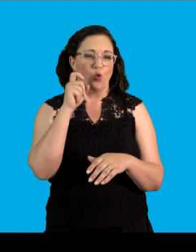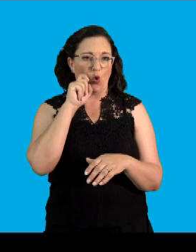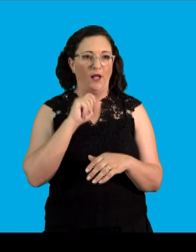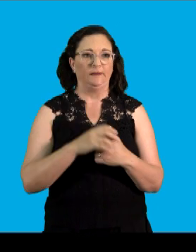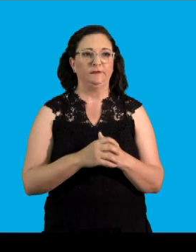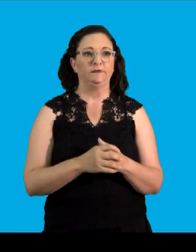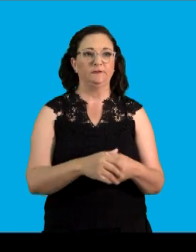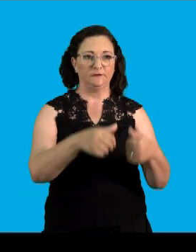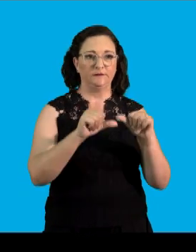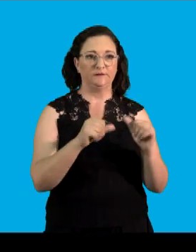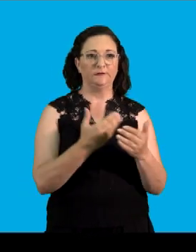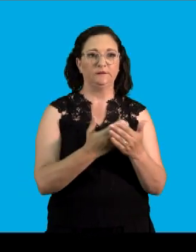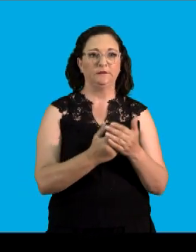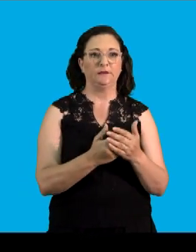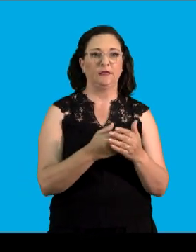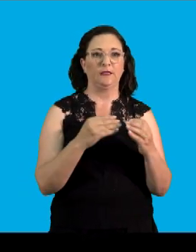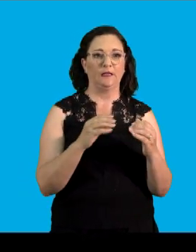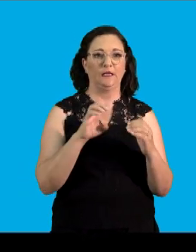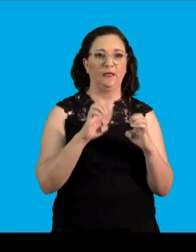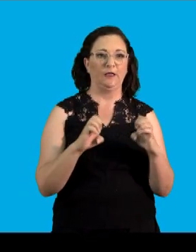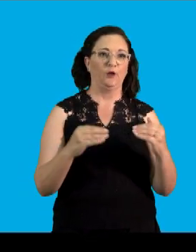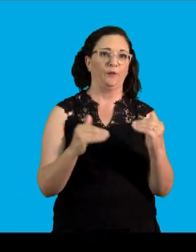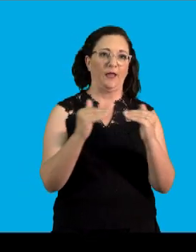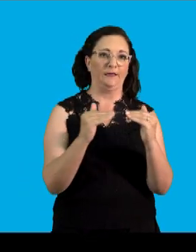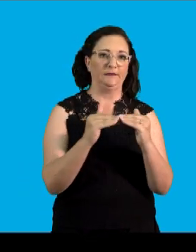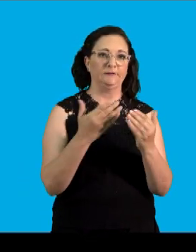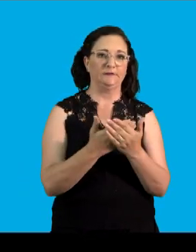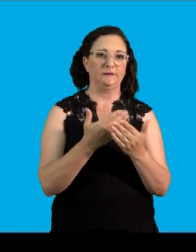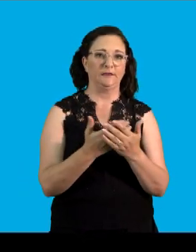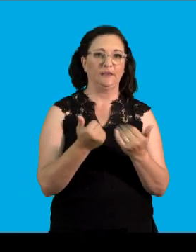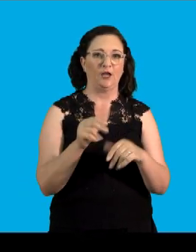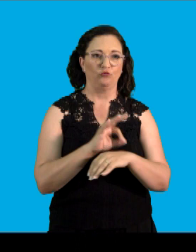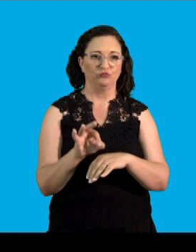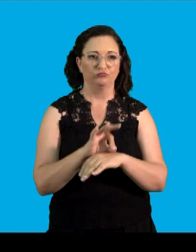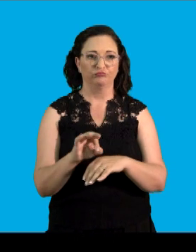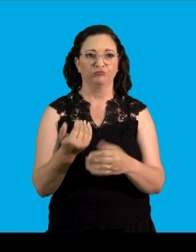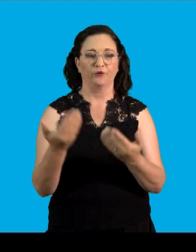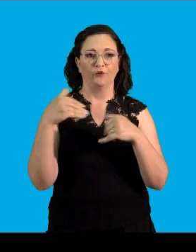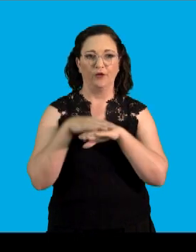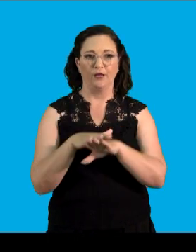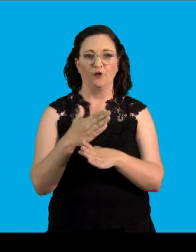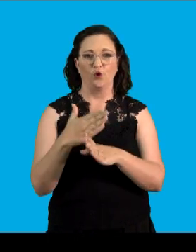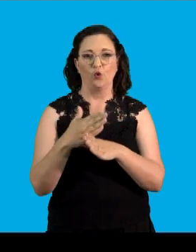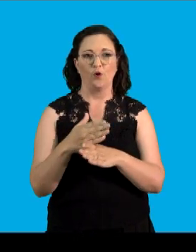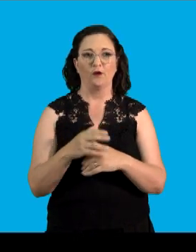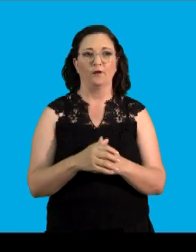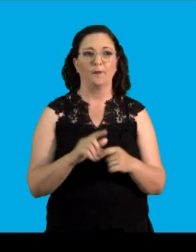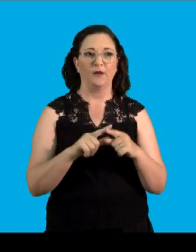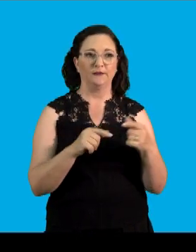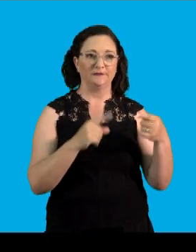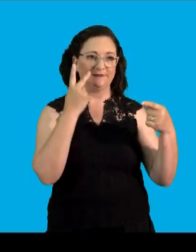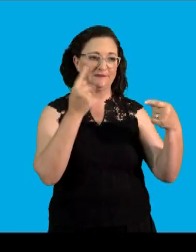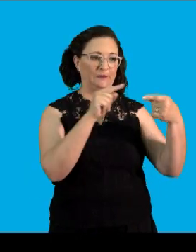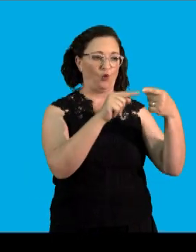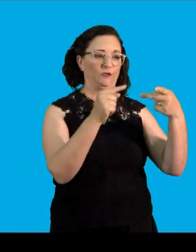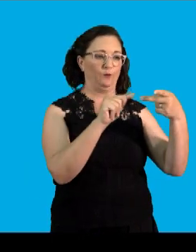adhere to laws, e.g. Employment Equity Act and the regulations that promote an inclusive workforce. Remember, in